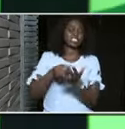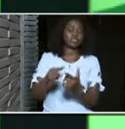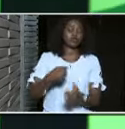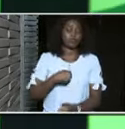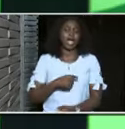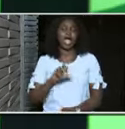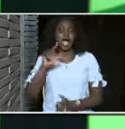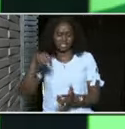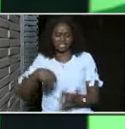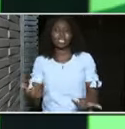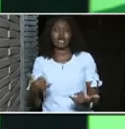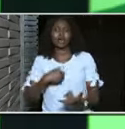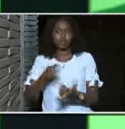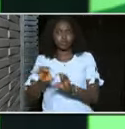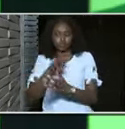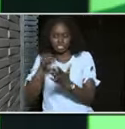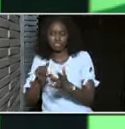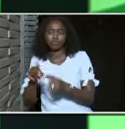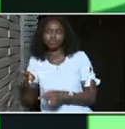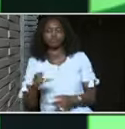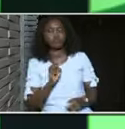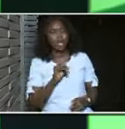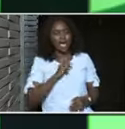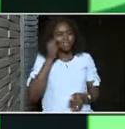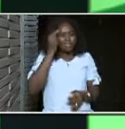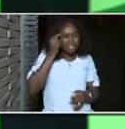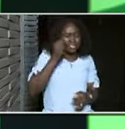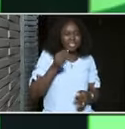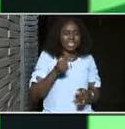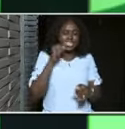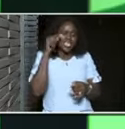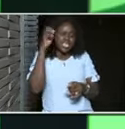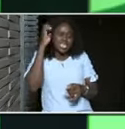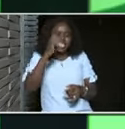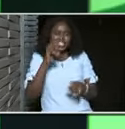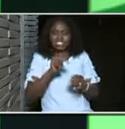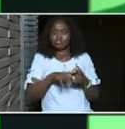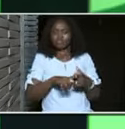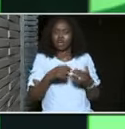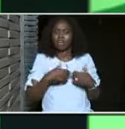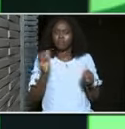think he needs to have a more national outlook. I mean, so that